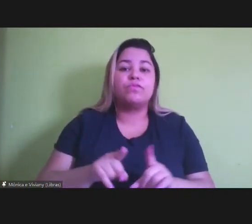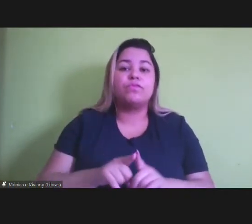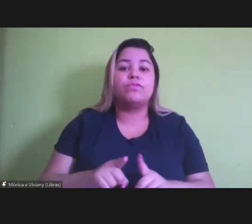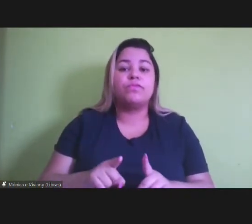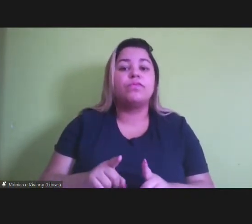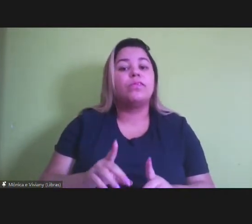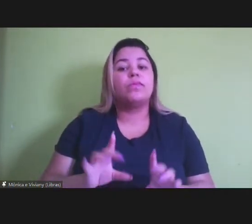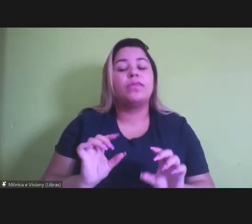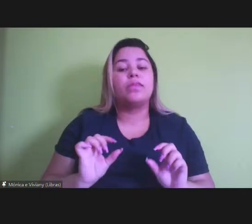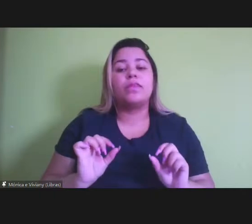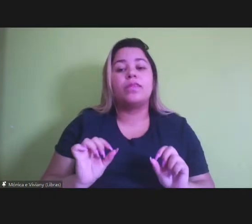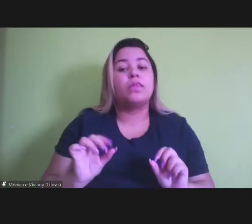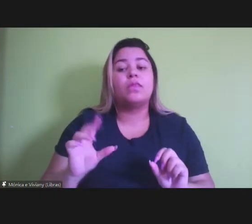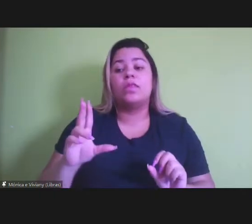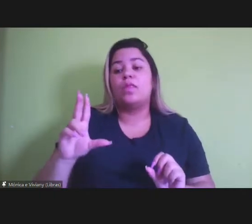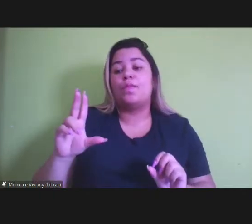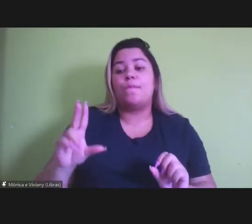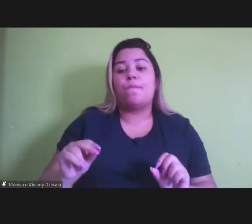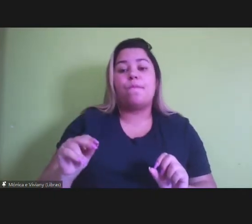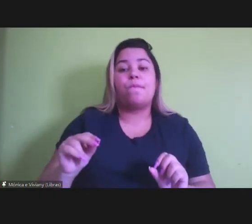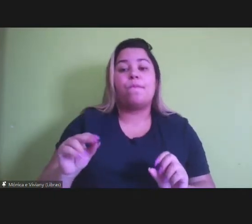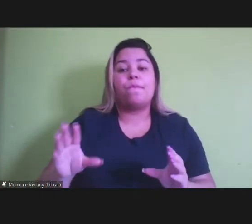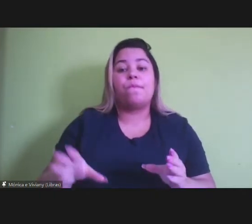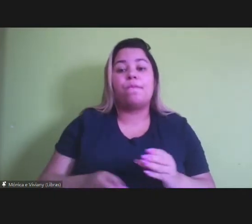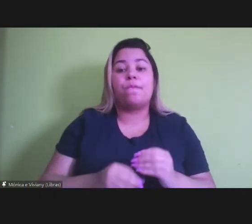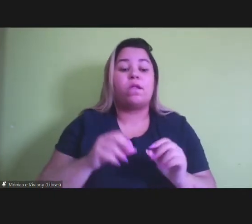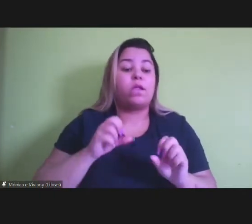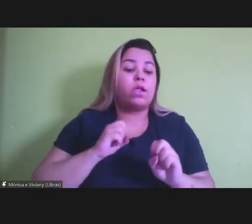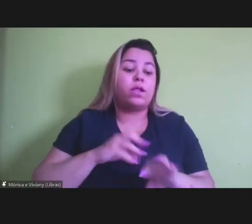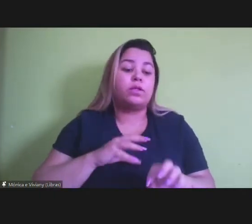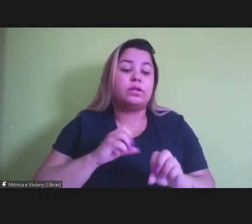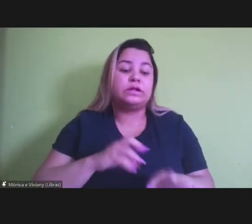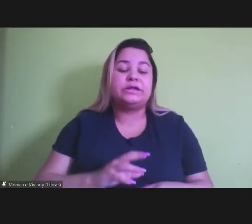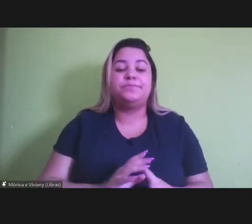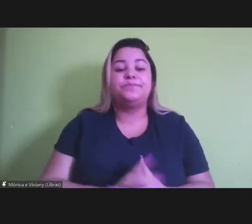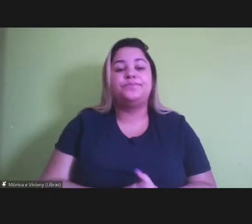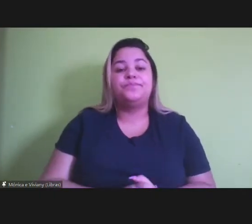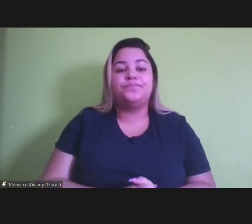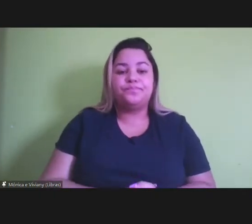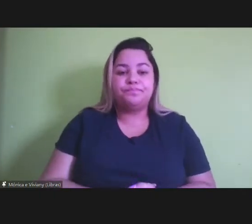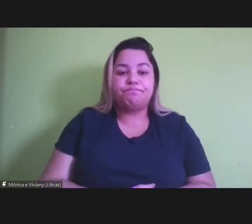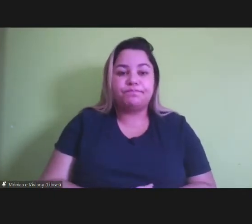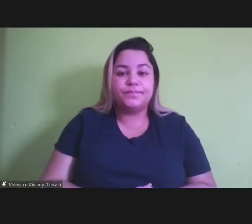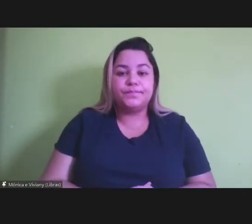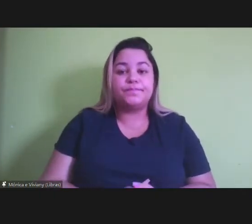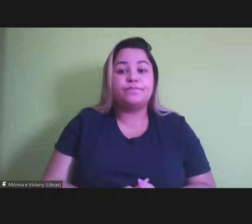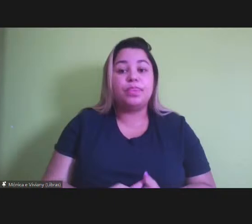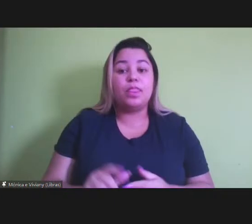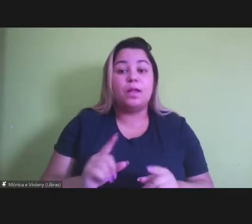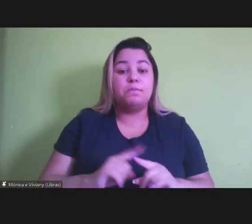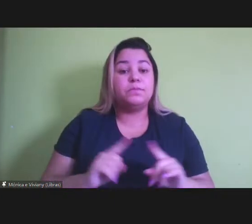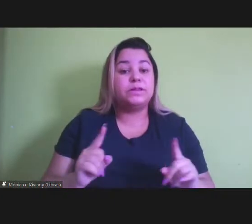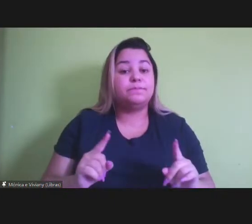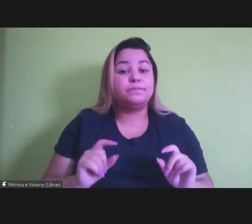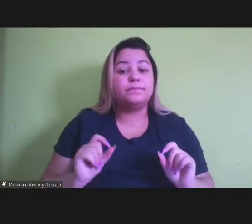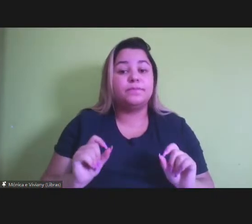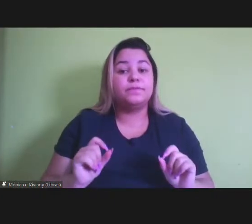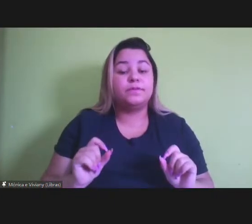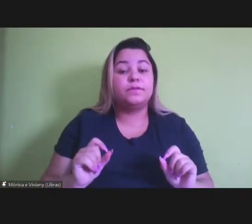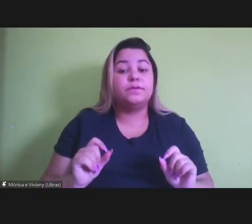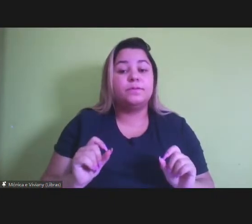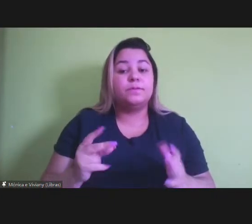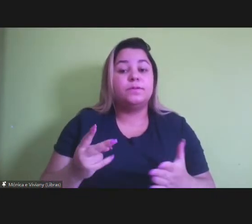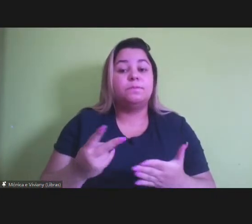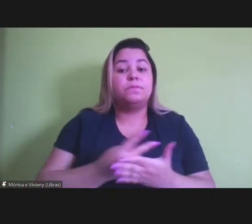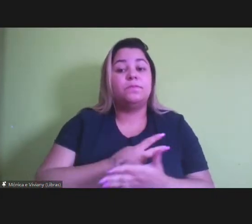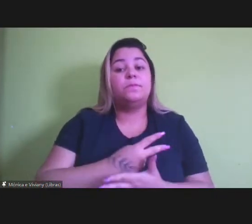that can be from the outside. It's not an attribute that's from the education. It is from education,